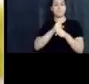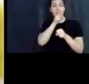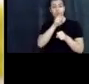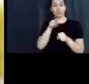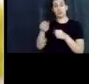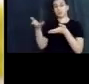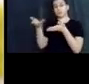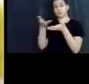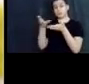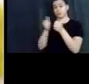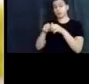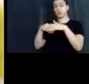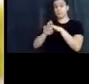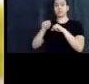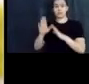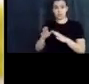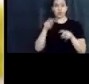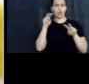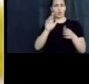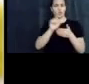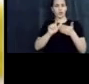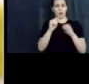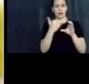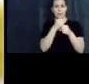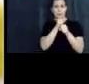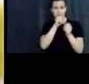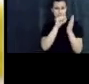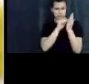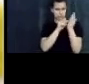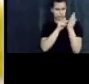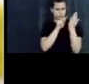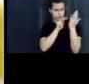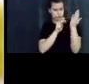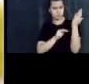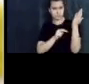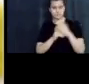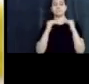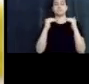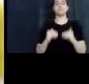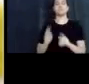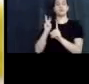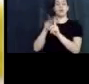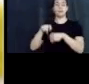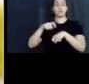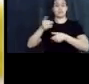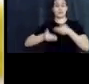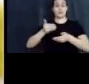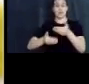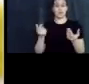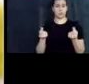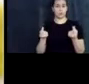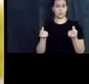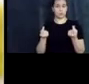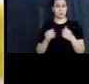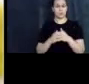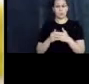for those emails from advising. And then for your application timeline, just to kind of give you an idea of when you might hear